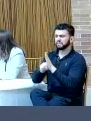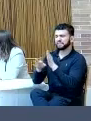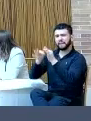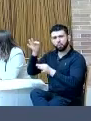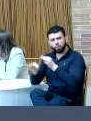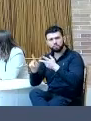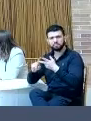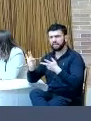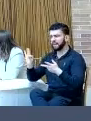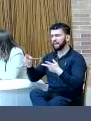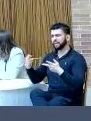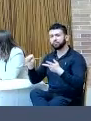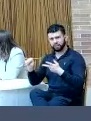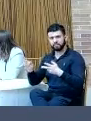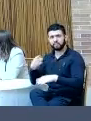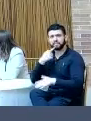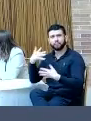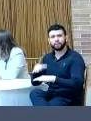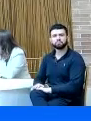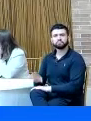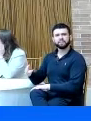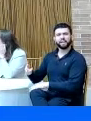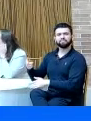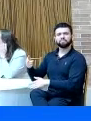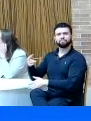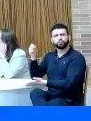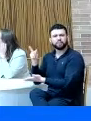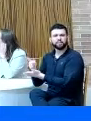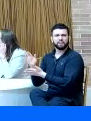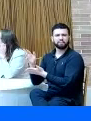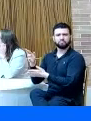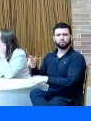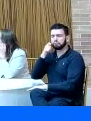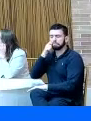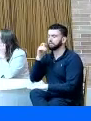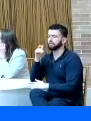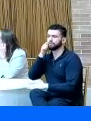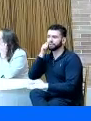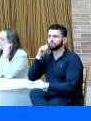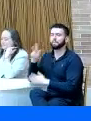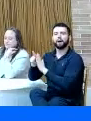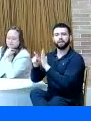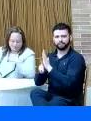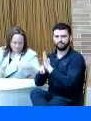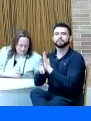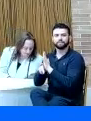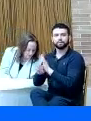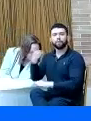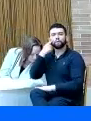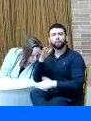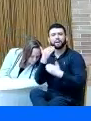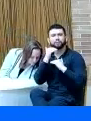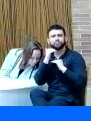FHA Justified its racial policies both in its appraisal standards and its restrictive